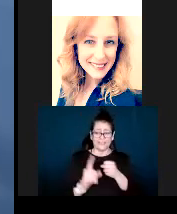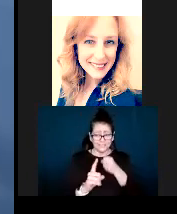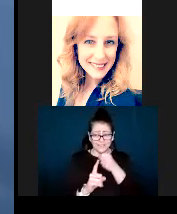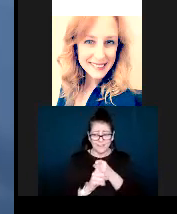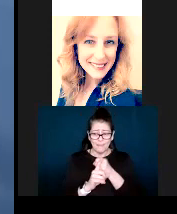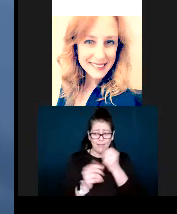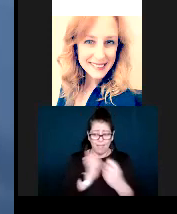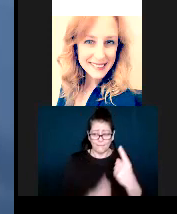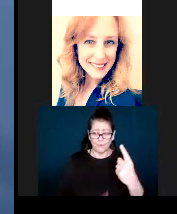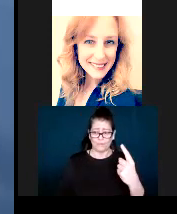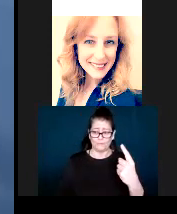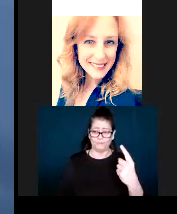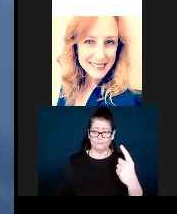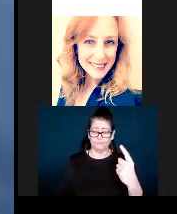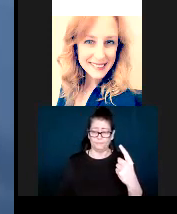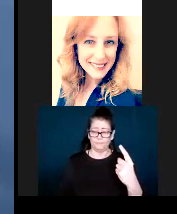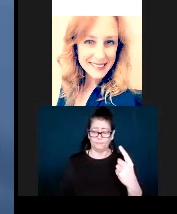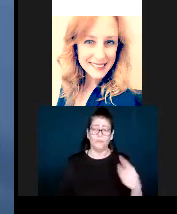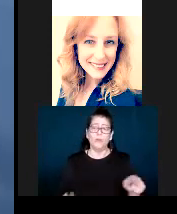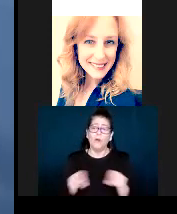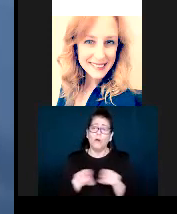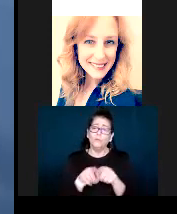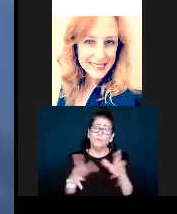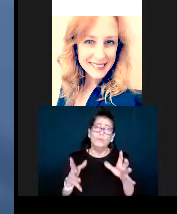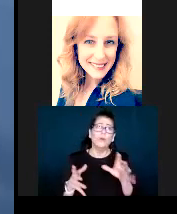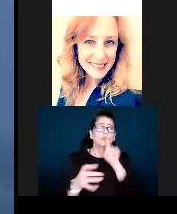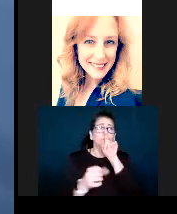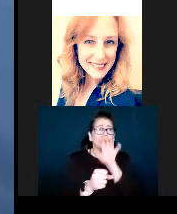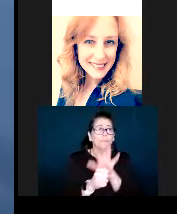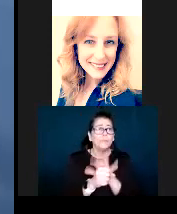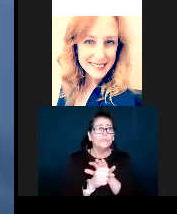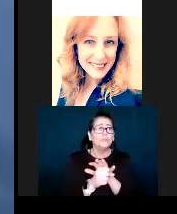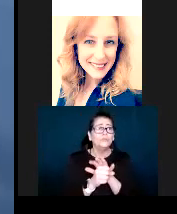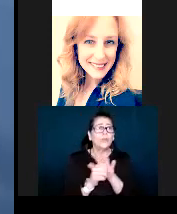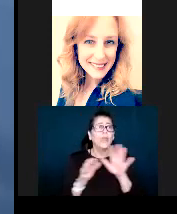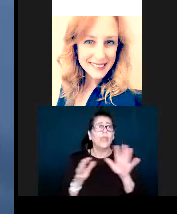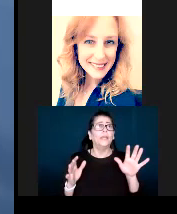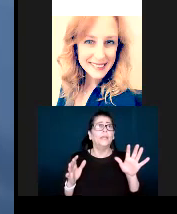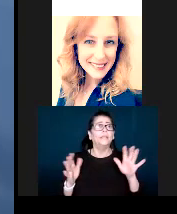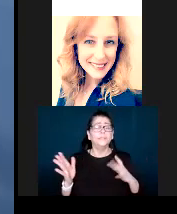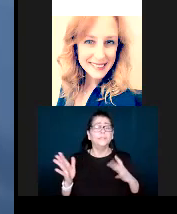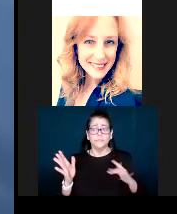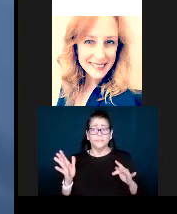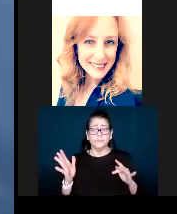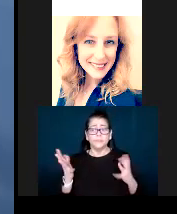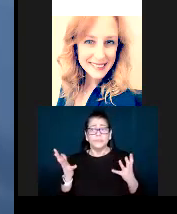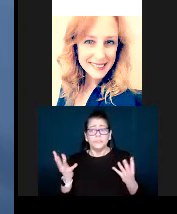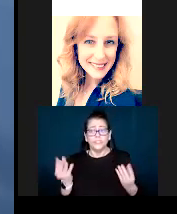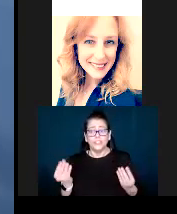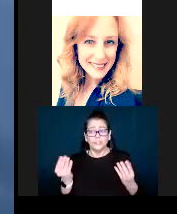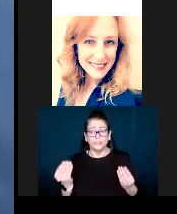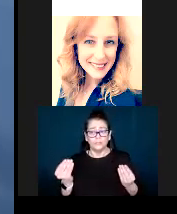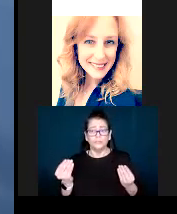And with that, we want to commit to a gentle and honest conversation and dialogue as we